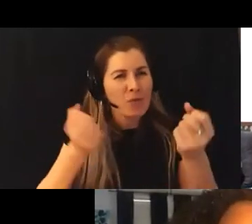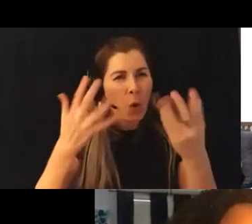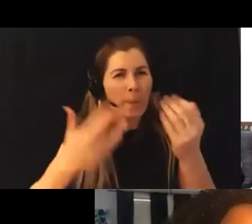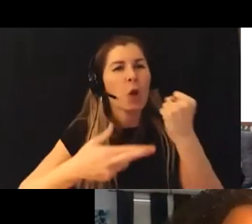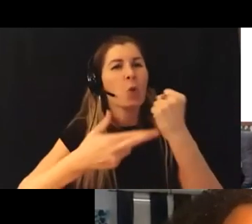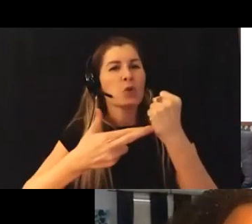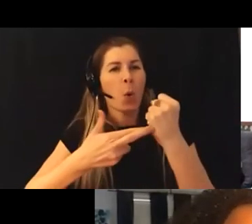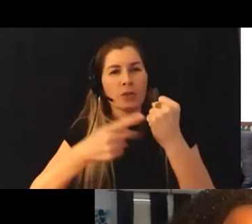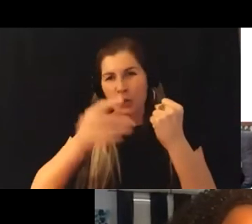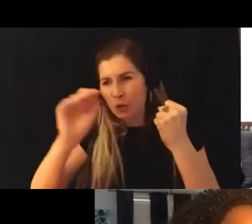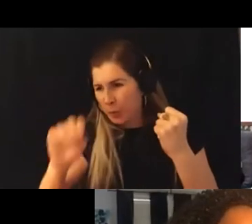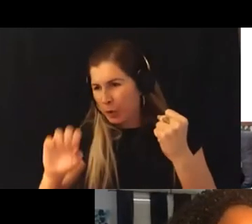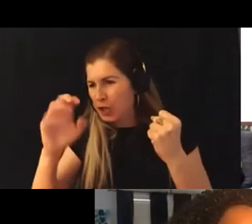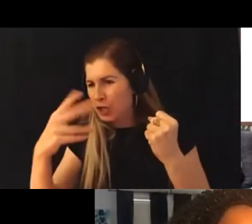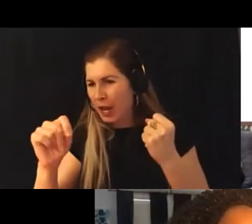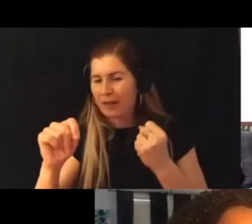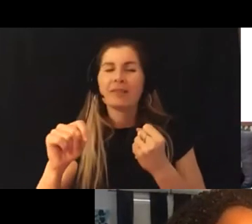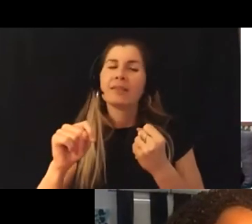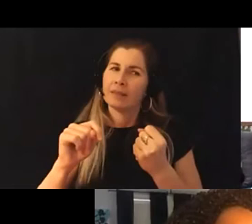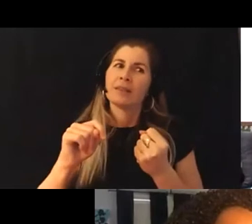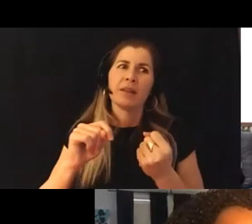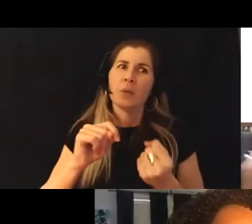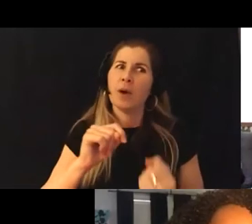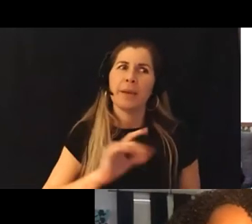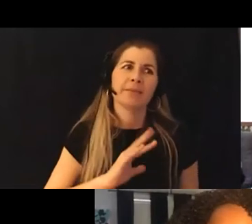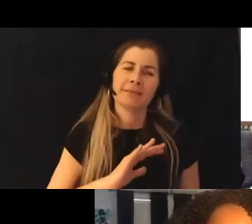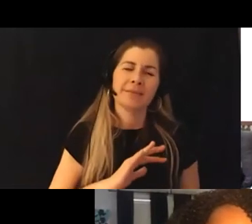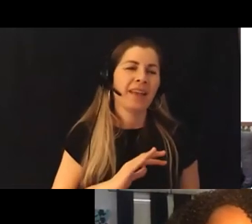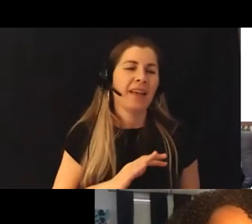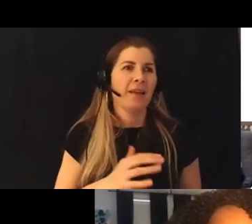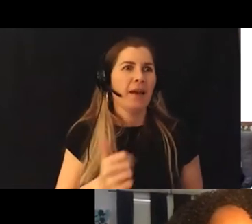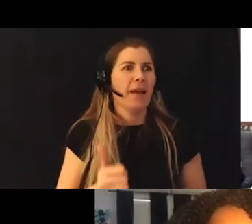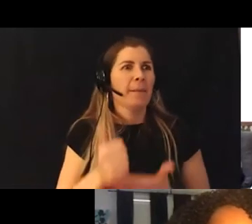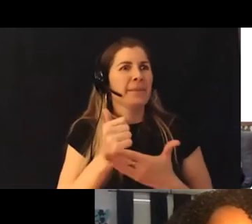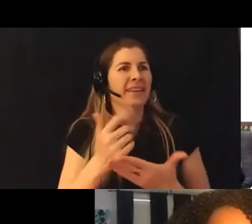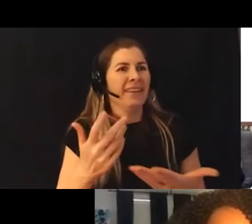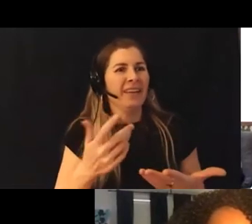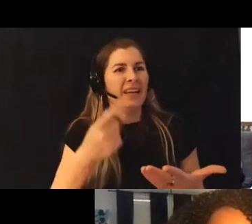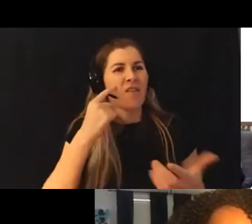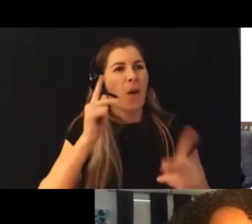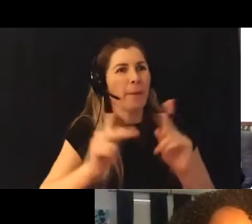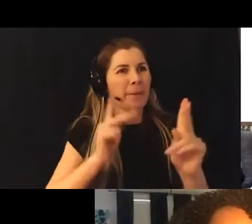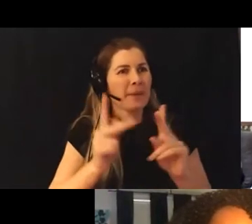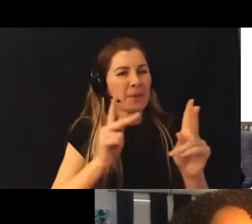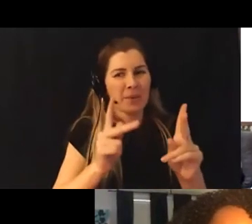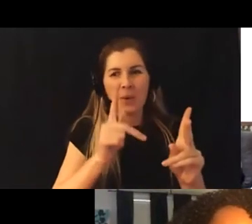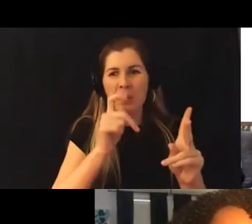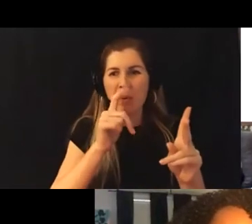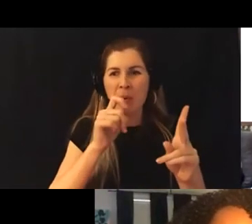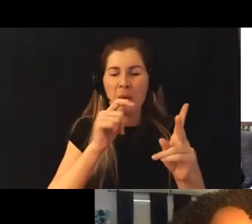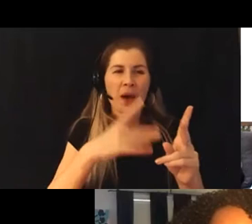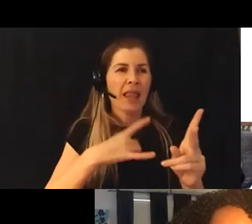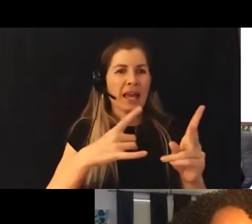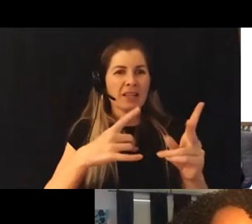the chat are going to be really reliable and, of course, resourceful for the folks who are able to move forward on